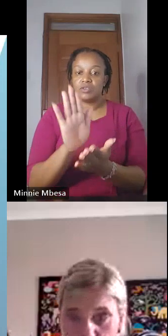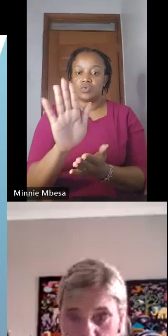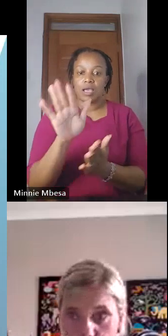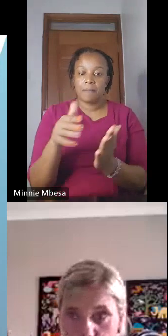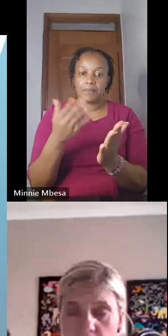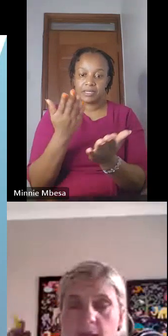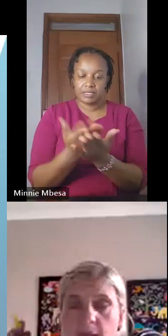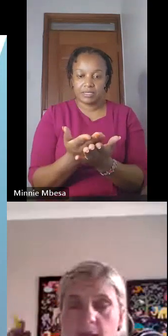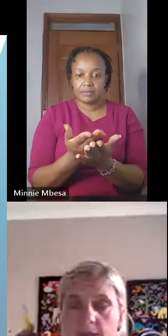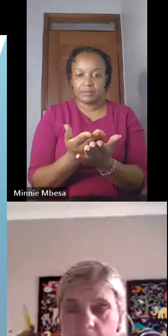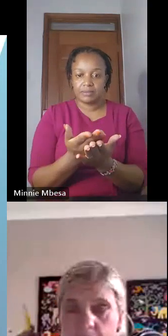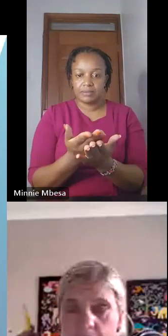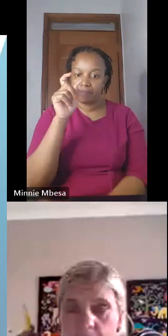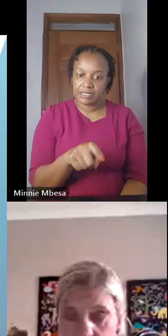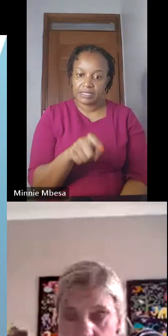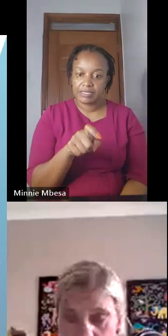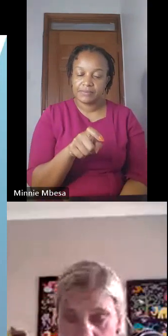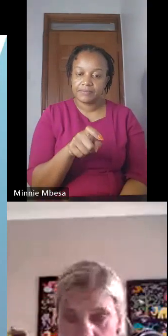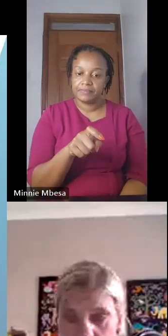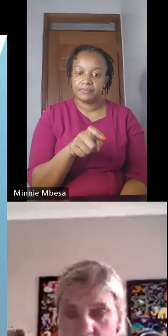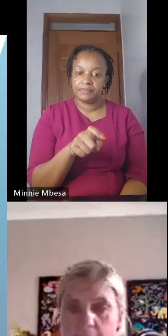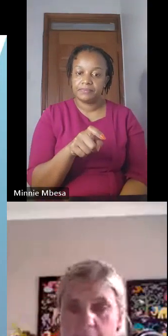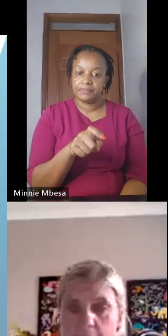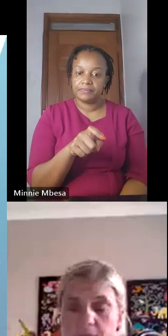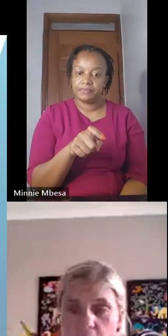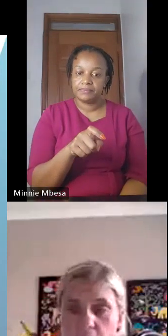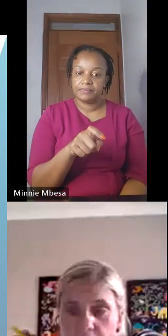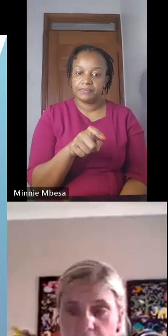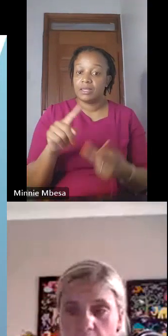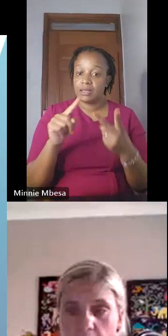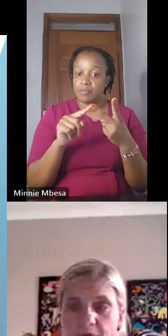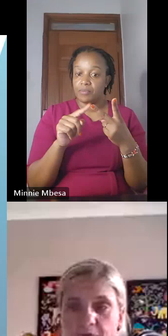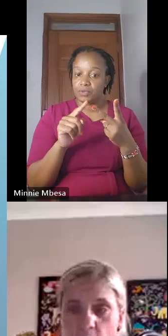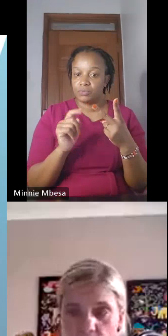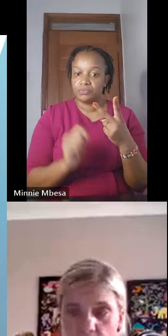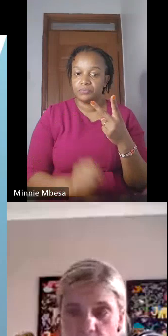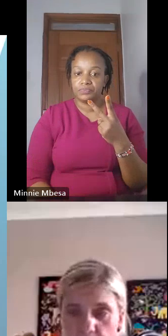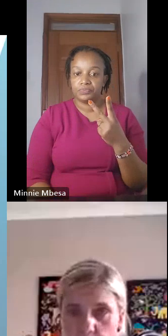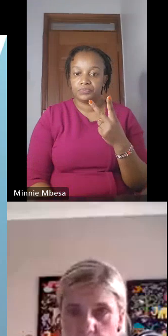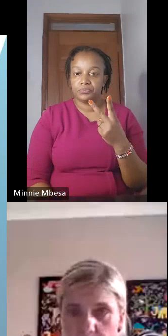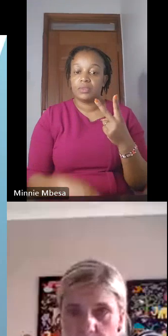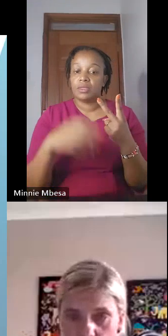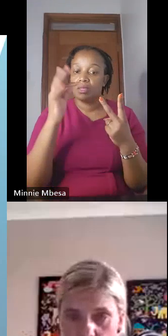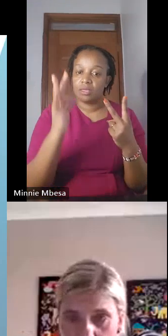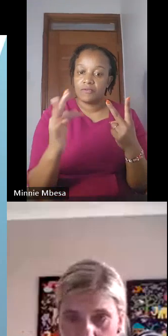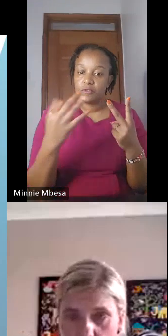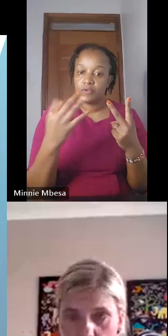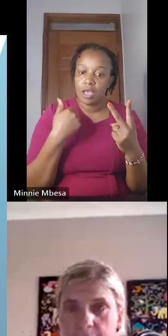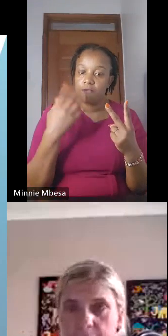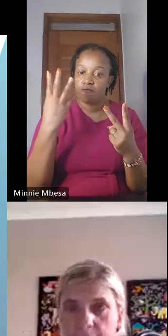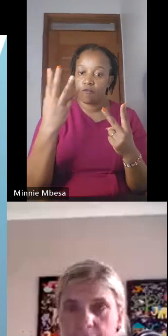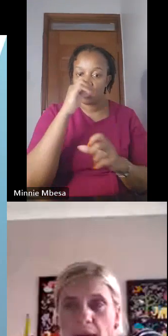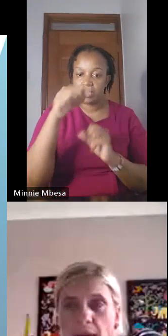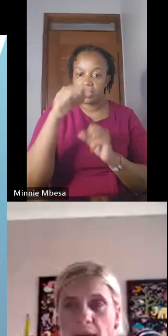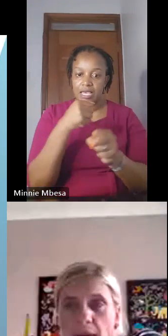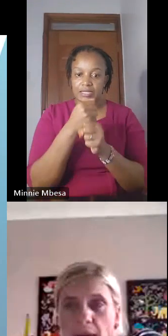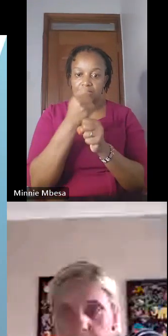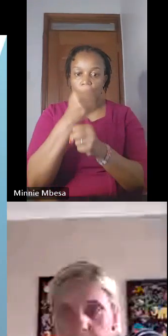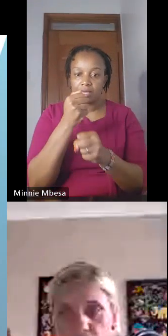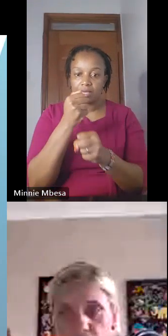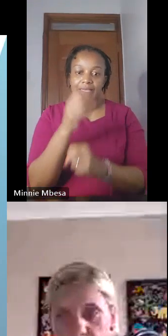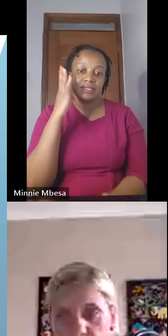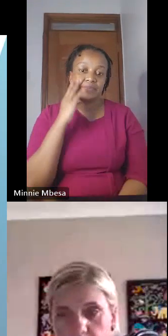uploaded. Correct. Secondly, if you have 4 years work experience now, by